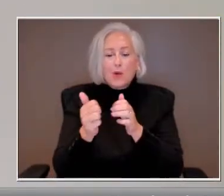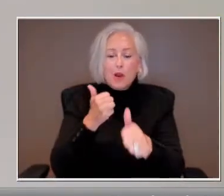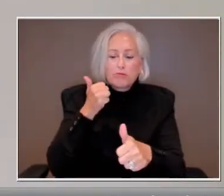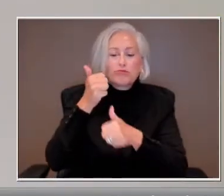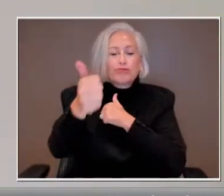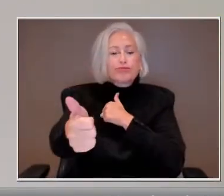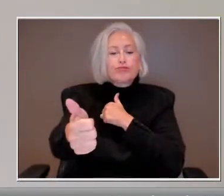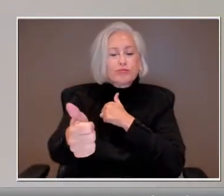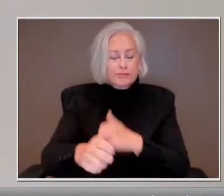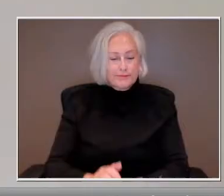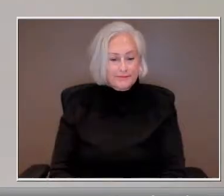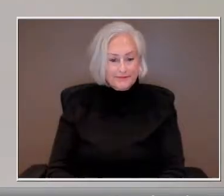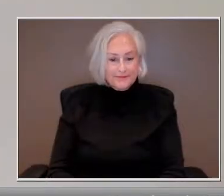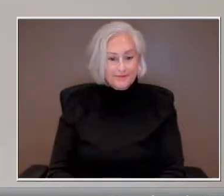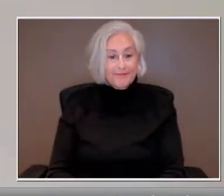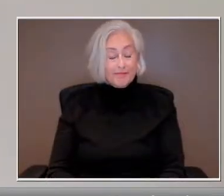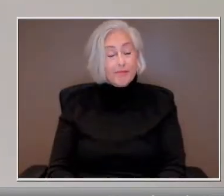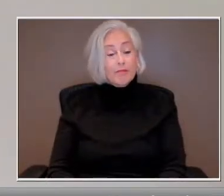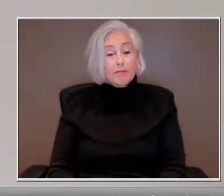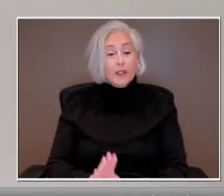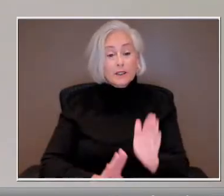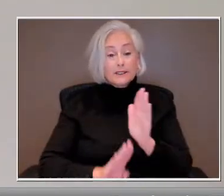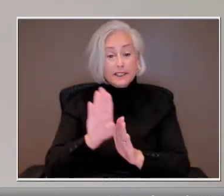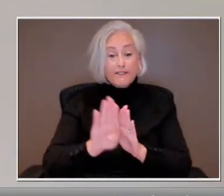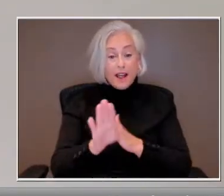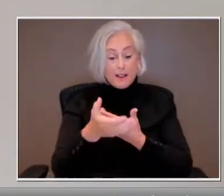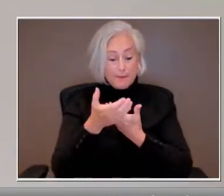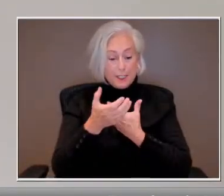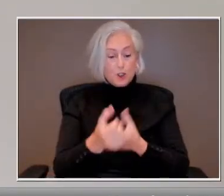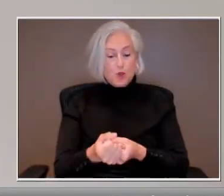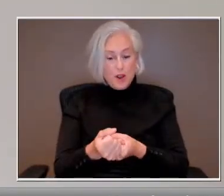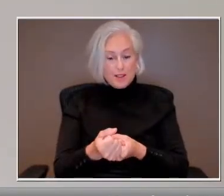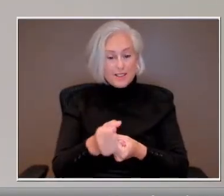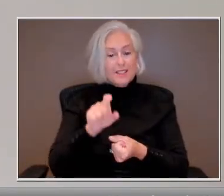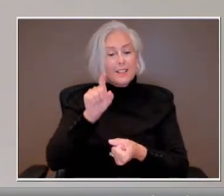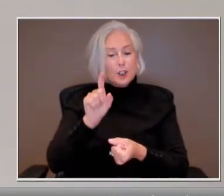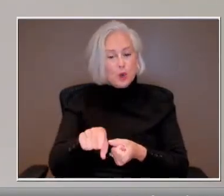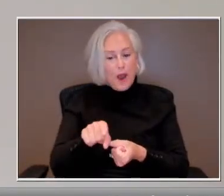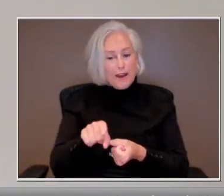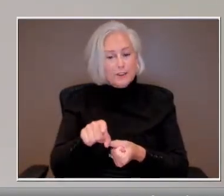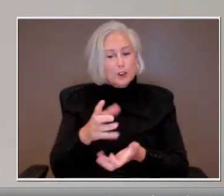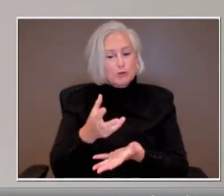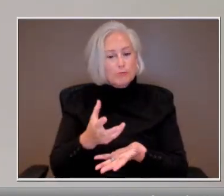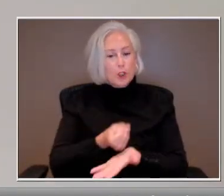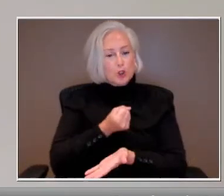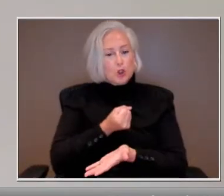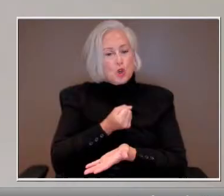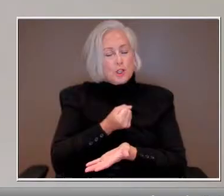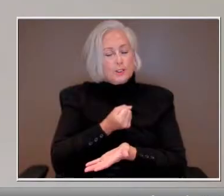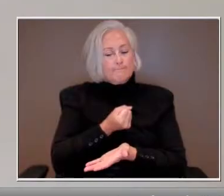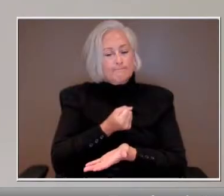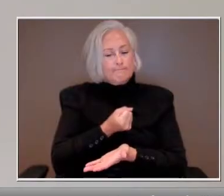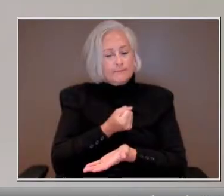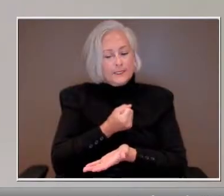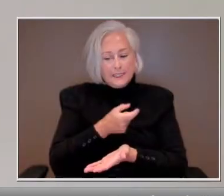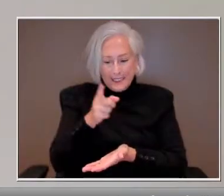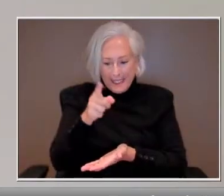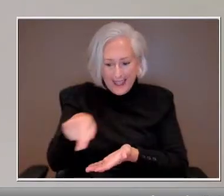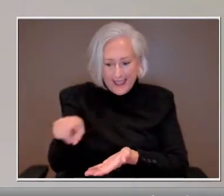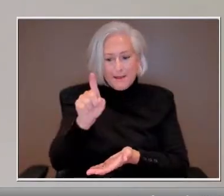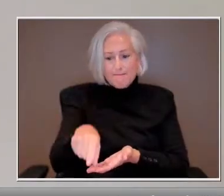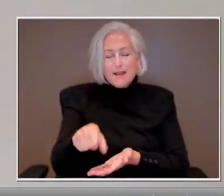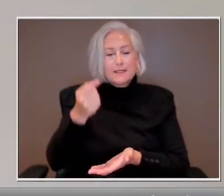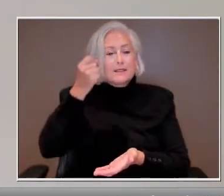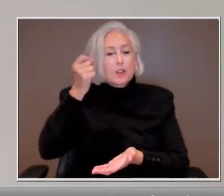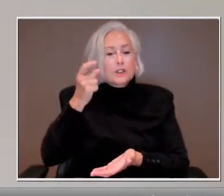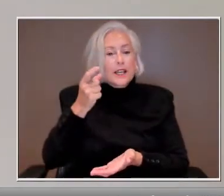I think with anything, building trust is something that is earned, and then having them understand that we value their